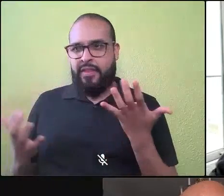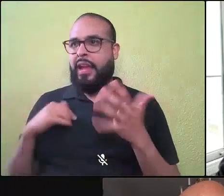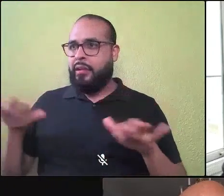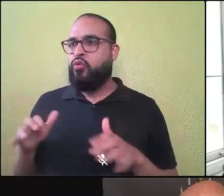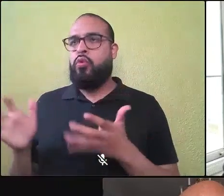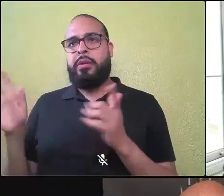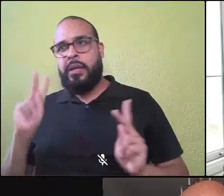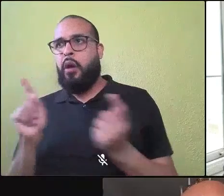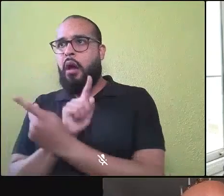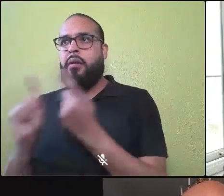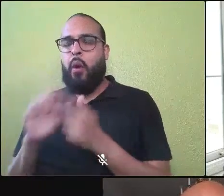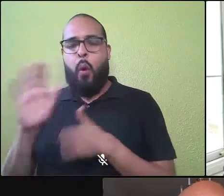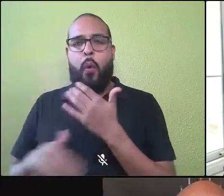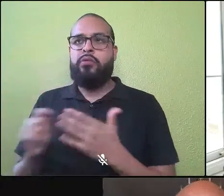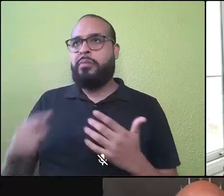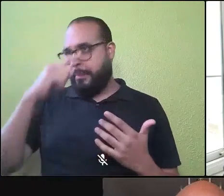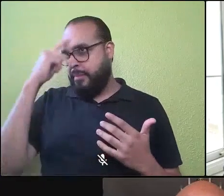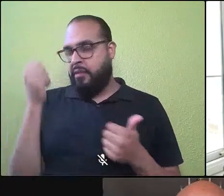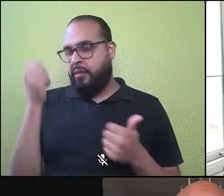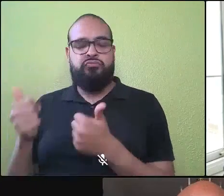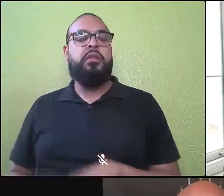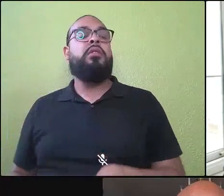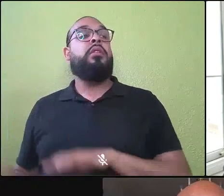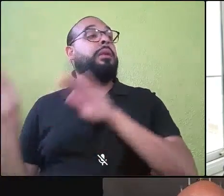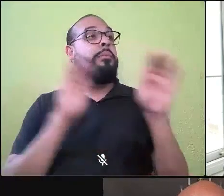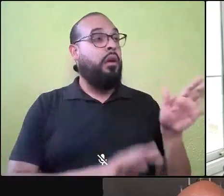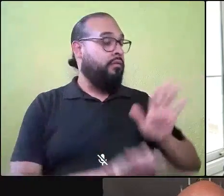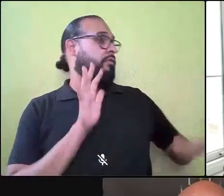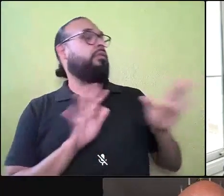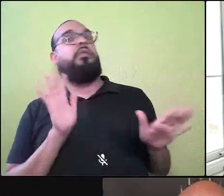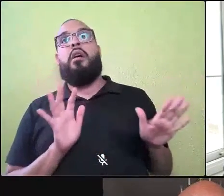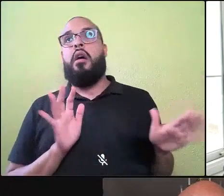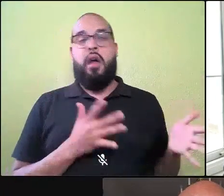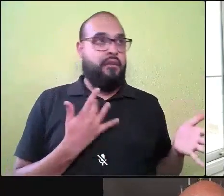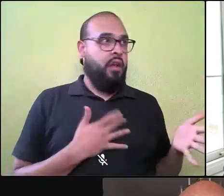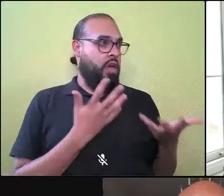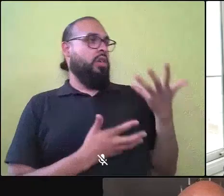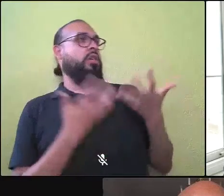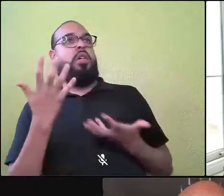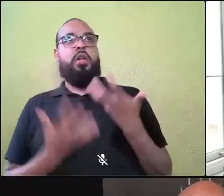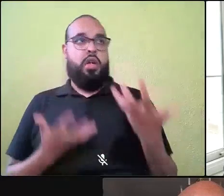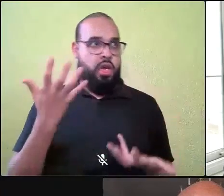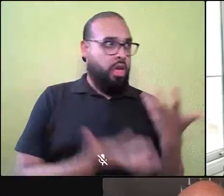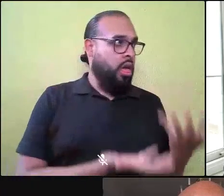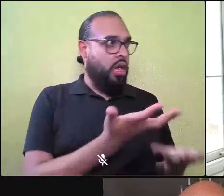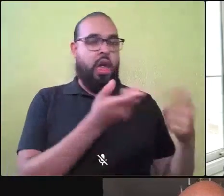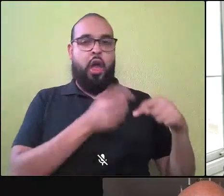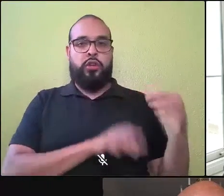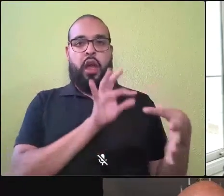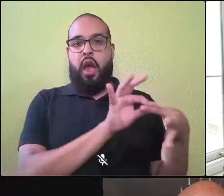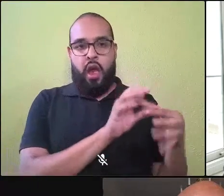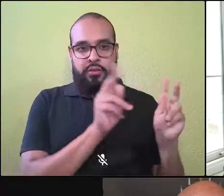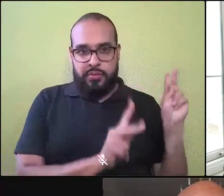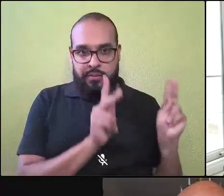was, work, personally, you know, all the things, I just couldn't find people that felt like I connected to.